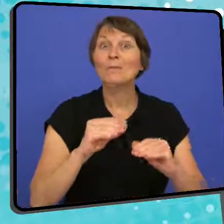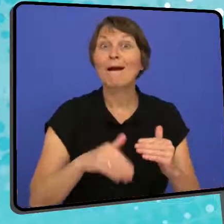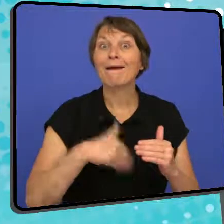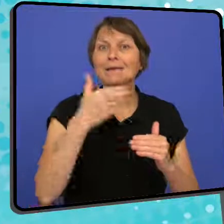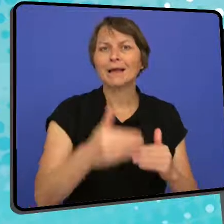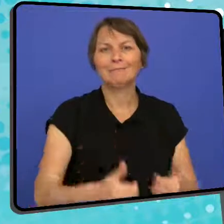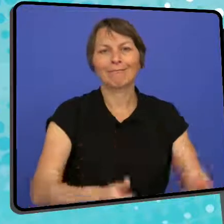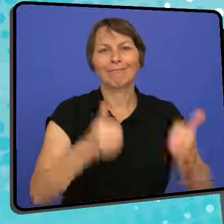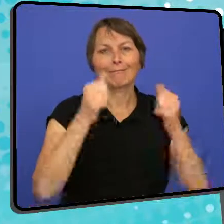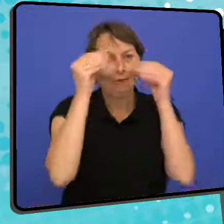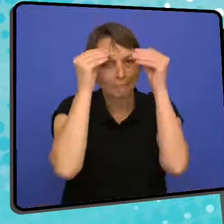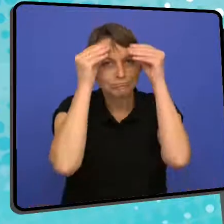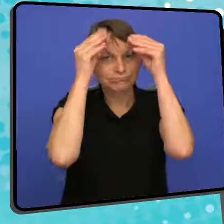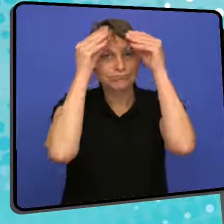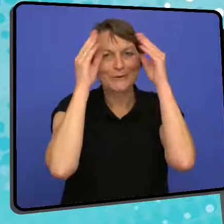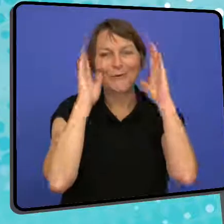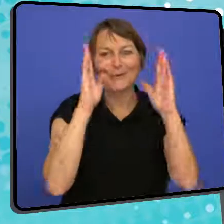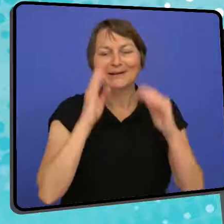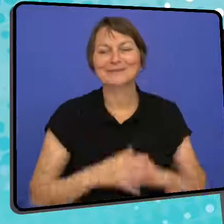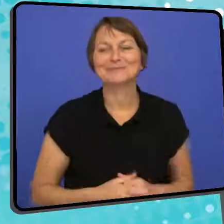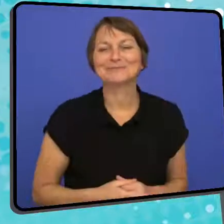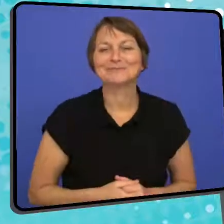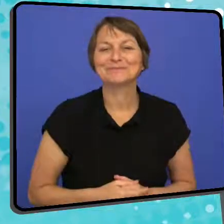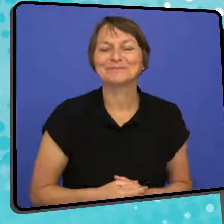be a good one.